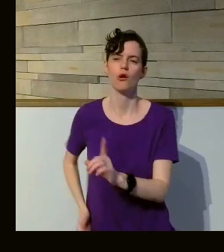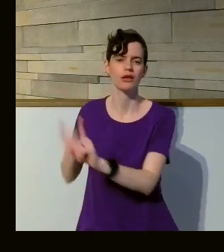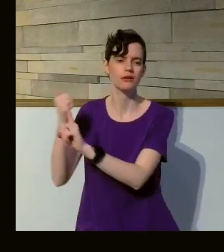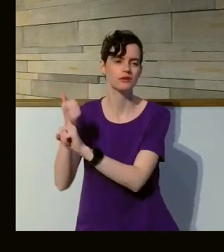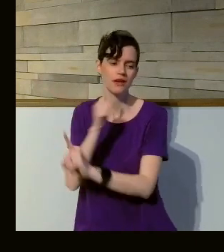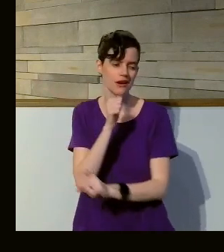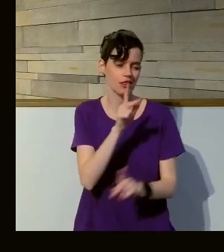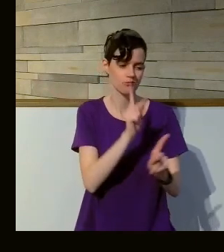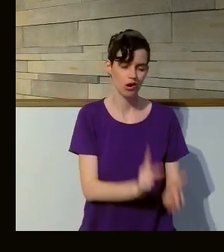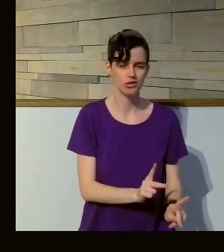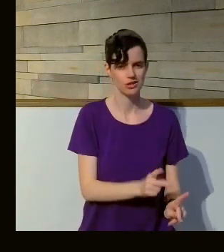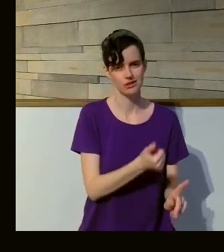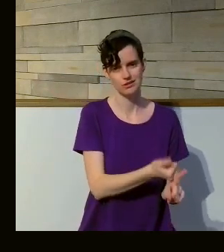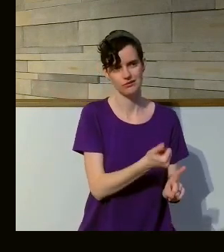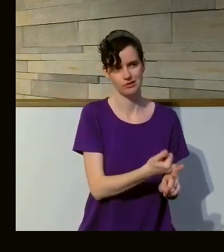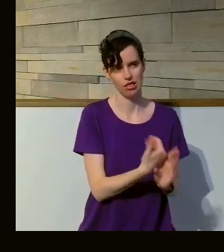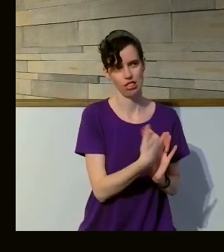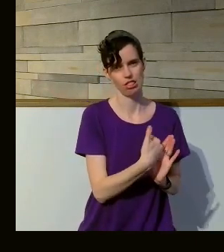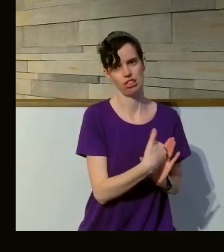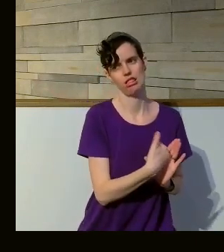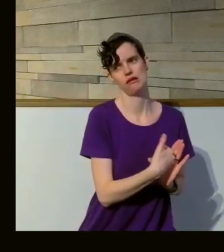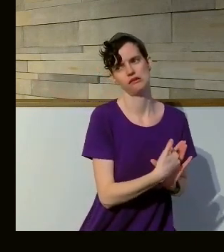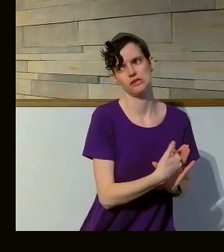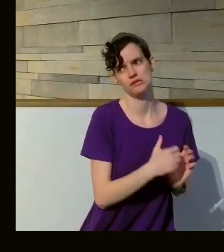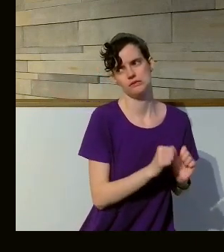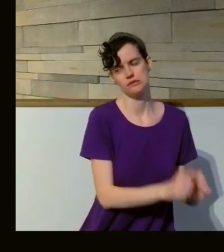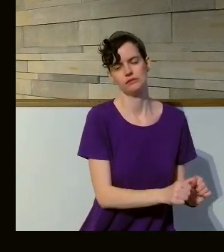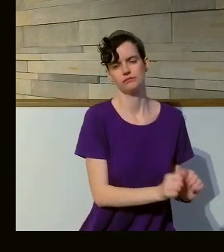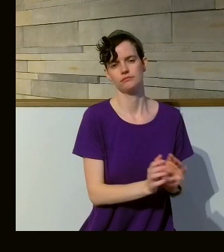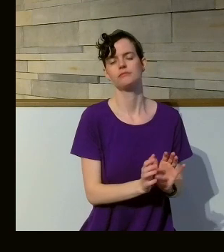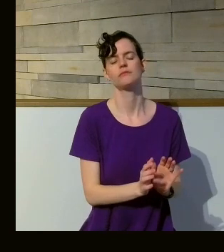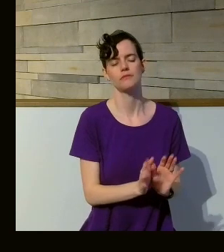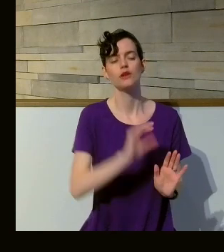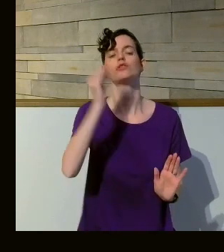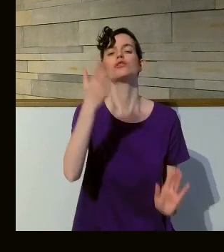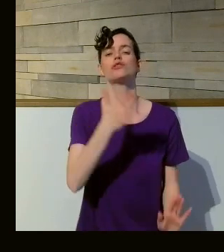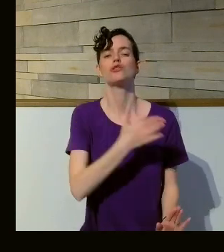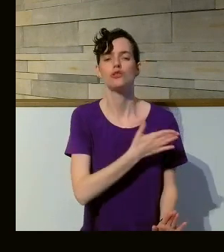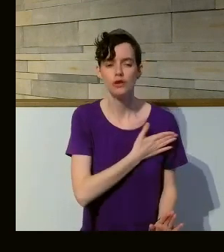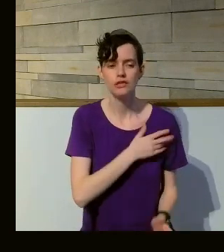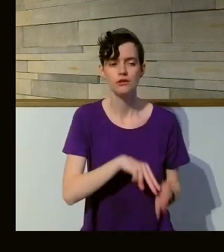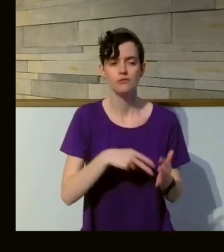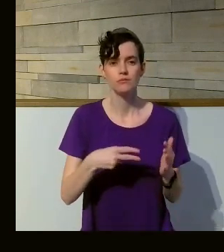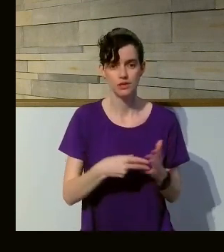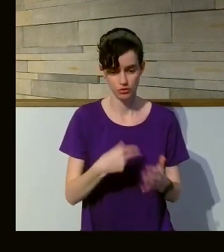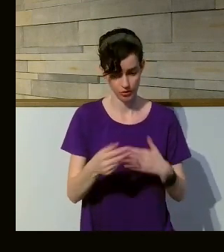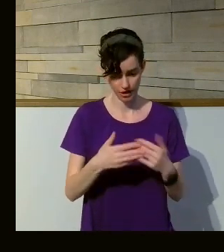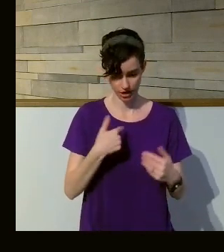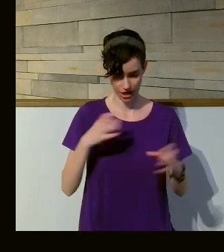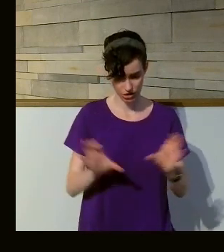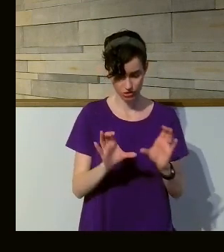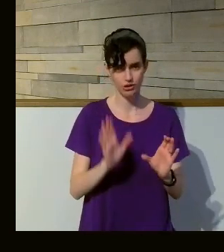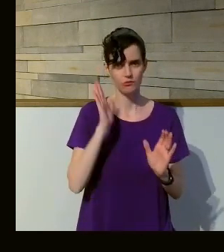and not the person necessarily that's irritating me nonstop. Grace means whatever I do, I'm going